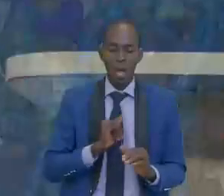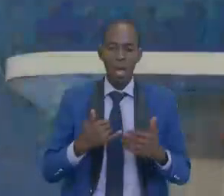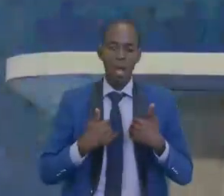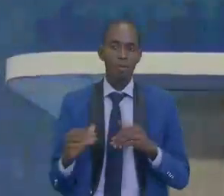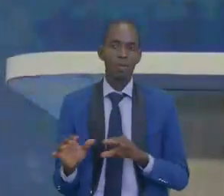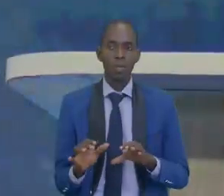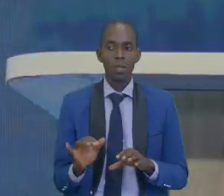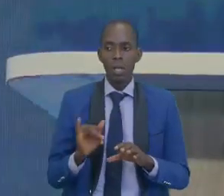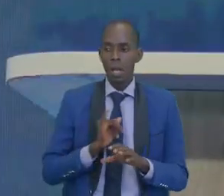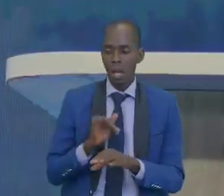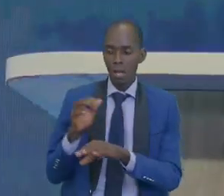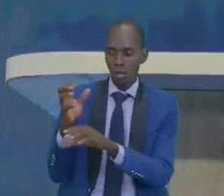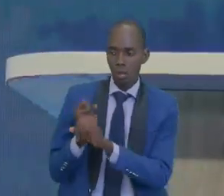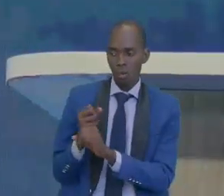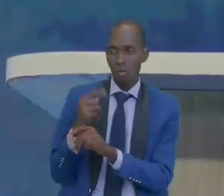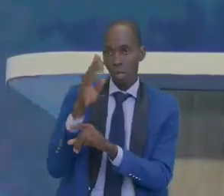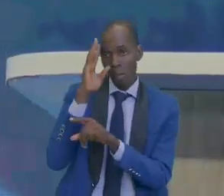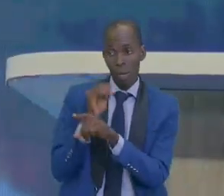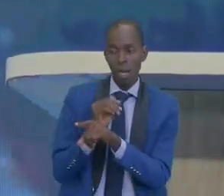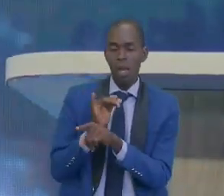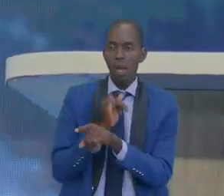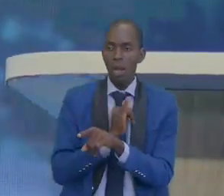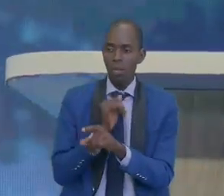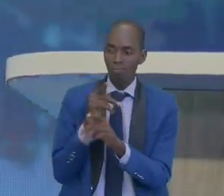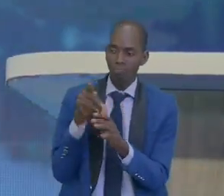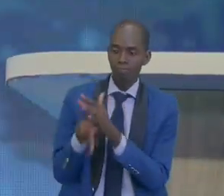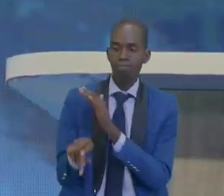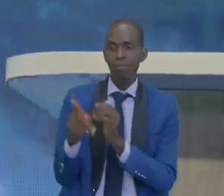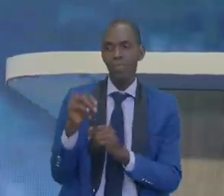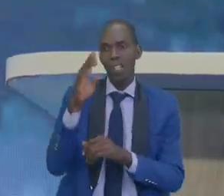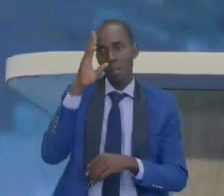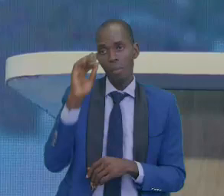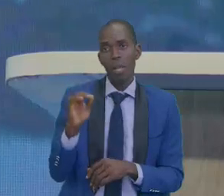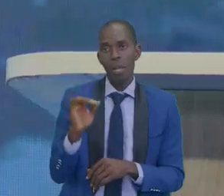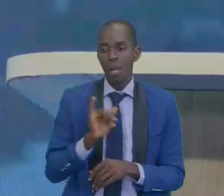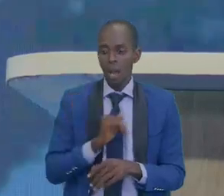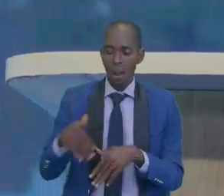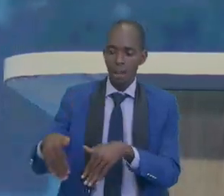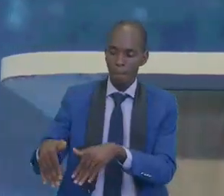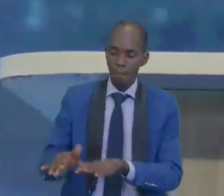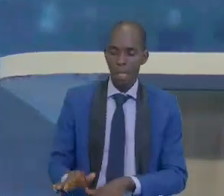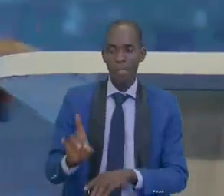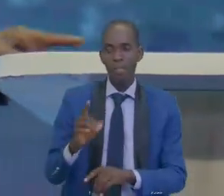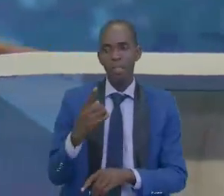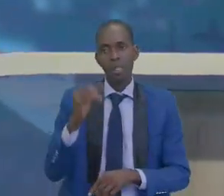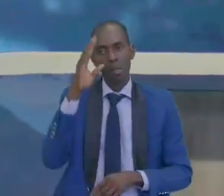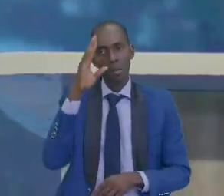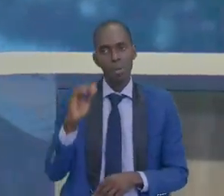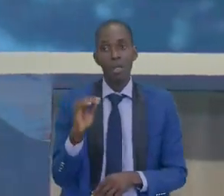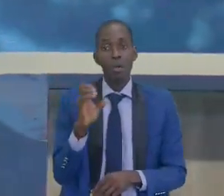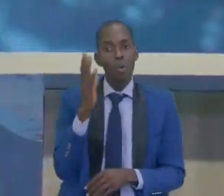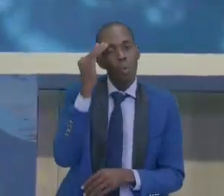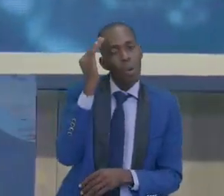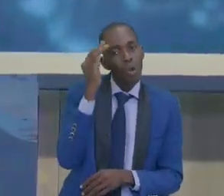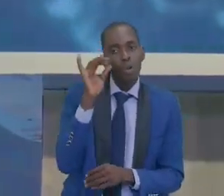hurt the man. I silenced the man. I buried the man so that I